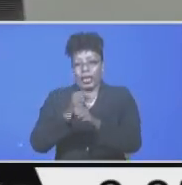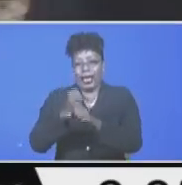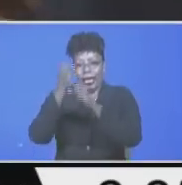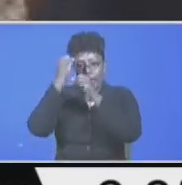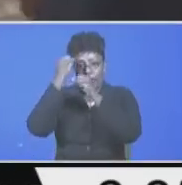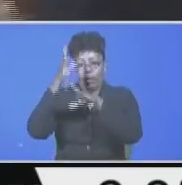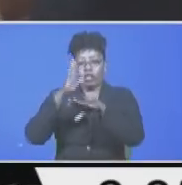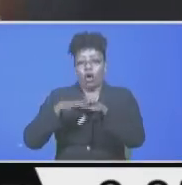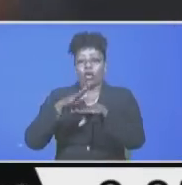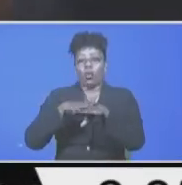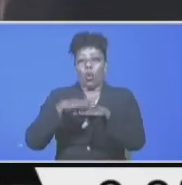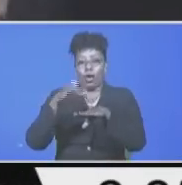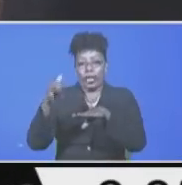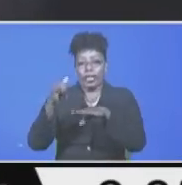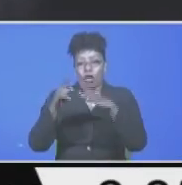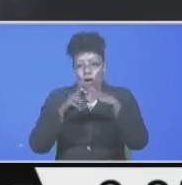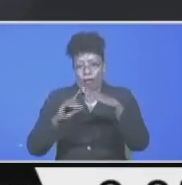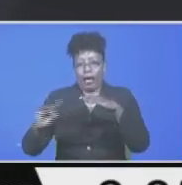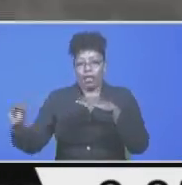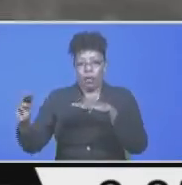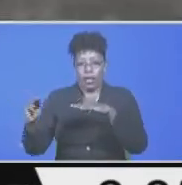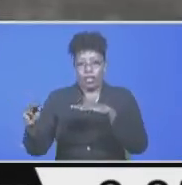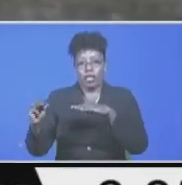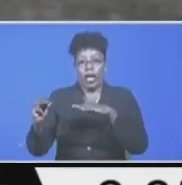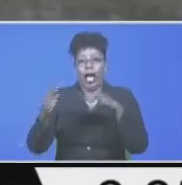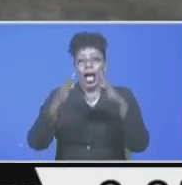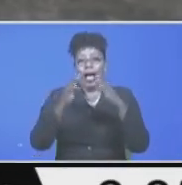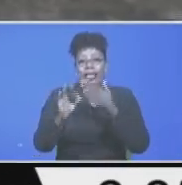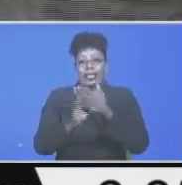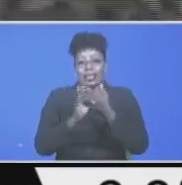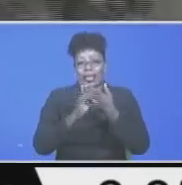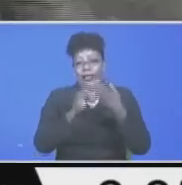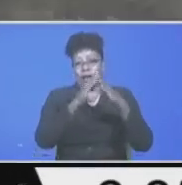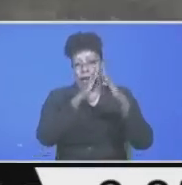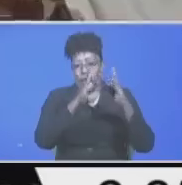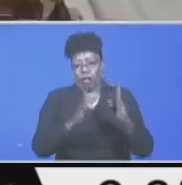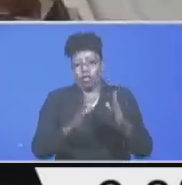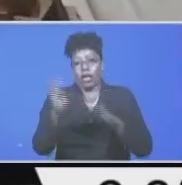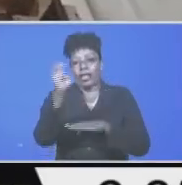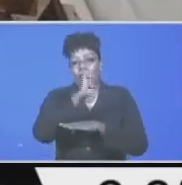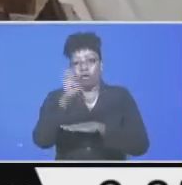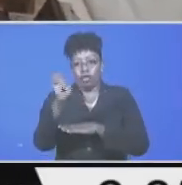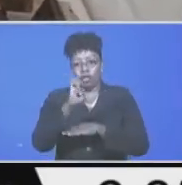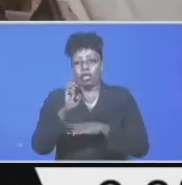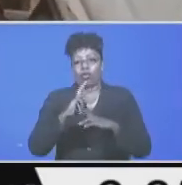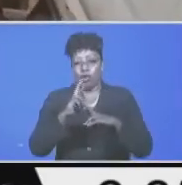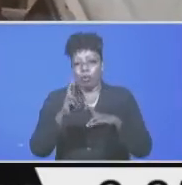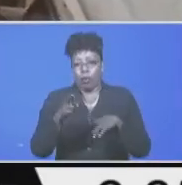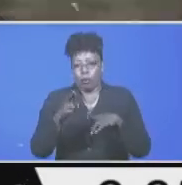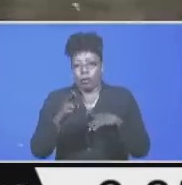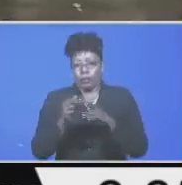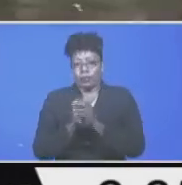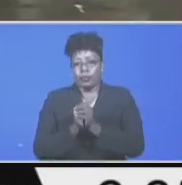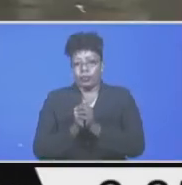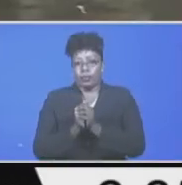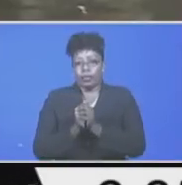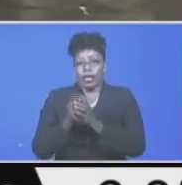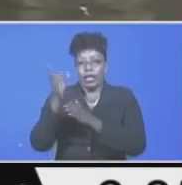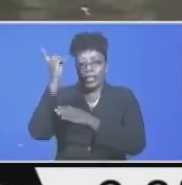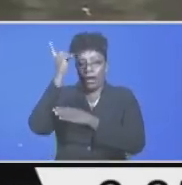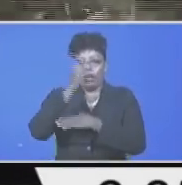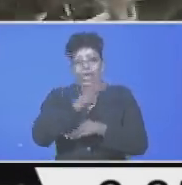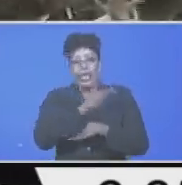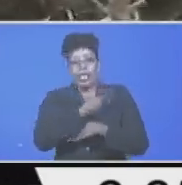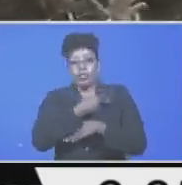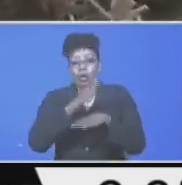on warnings, potential evacuations, shelter locations, as well as emergency support. Minister of Foreign Affairs, the Honorable Darren Henfield, also